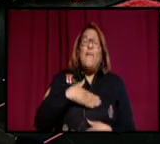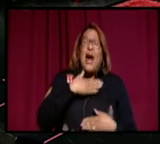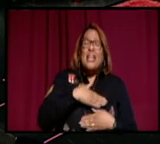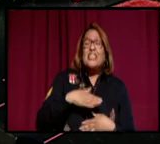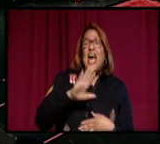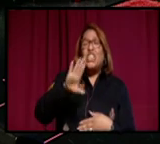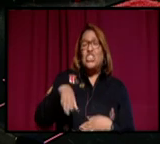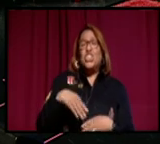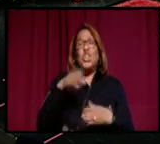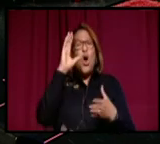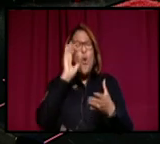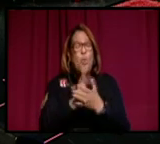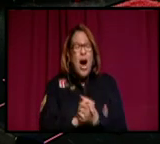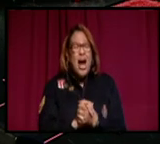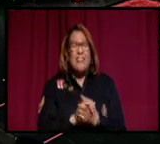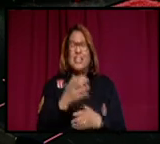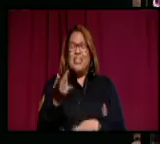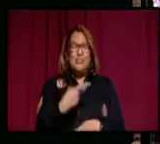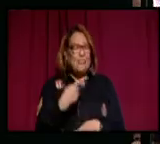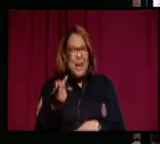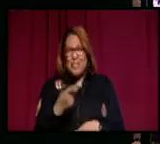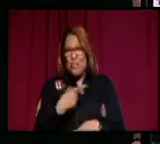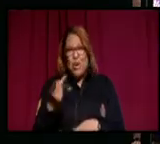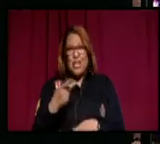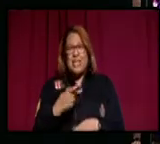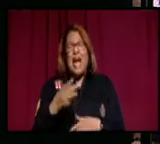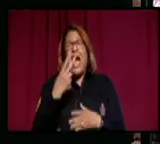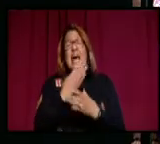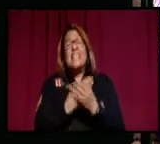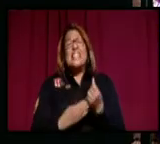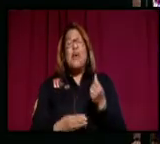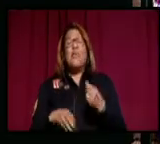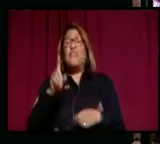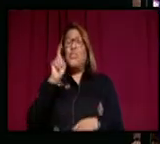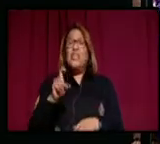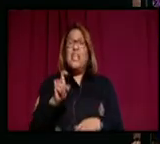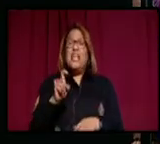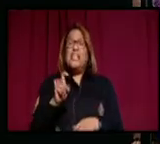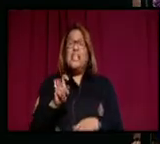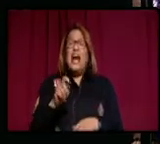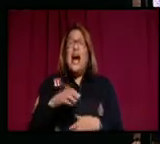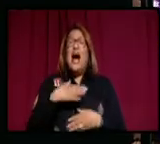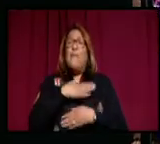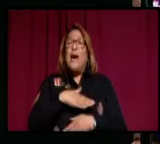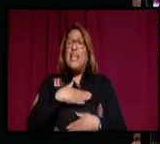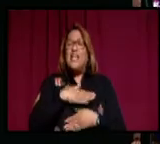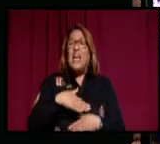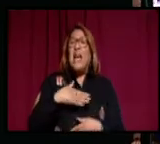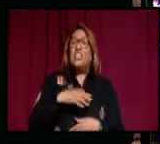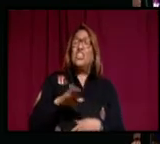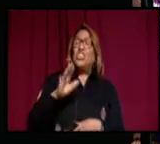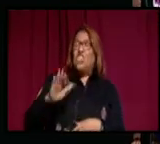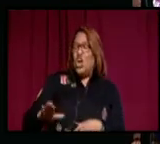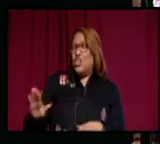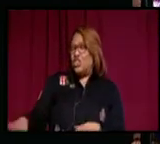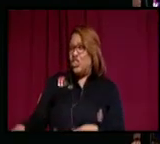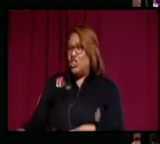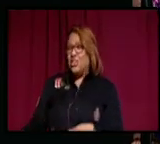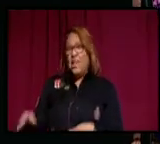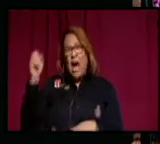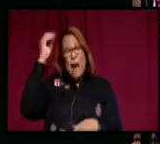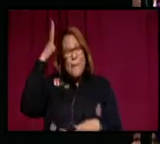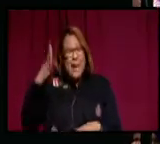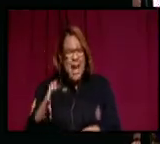and wives need to apologize to your husband. And some of you need to apologize to your children. Pastors need to apologize